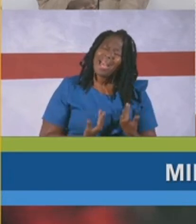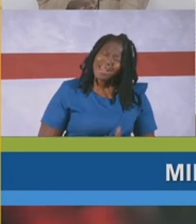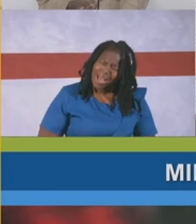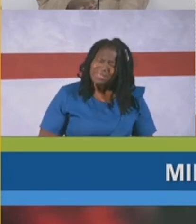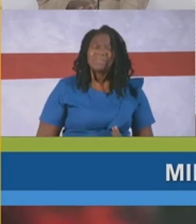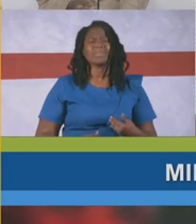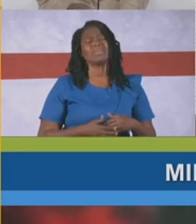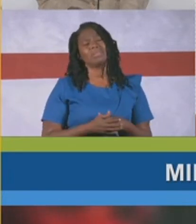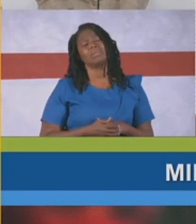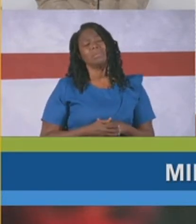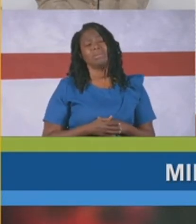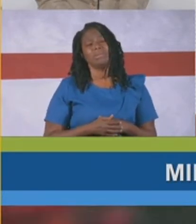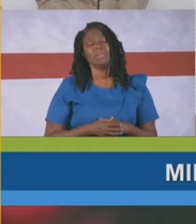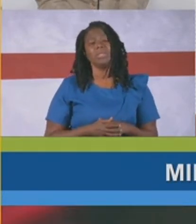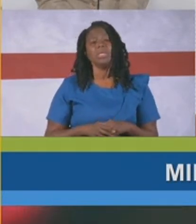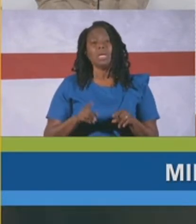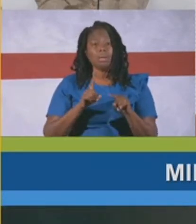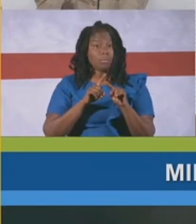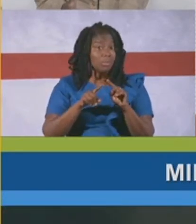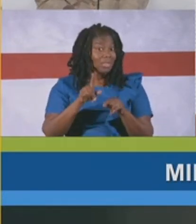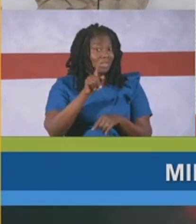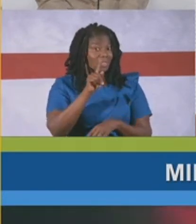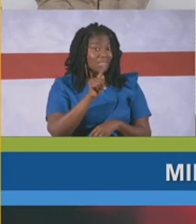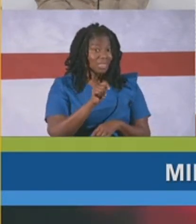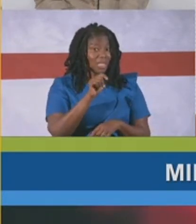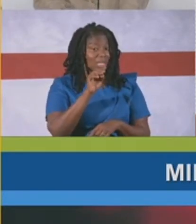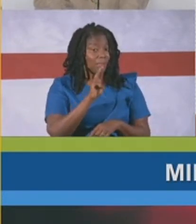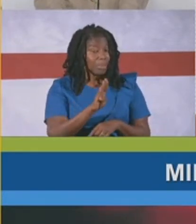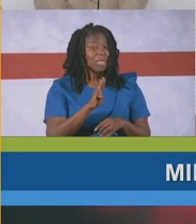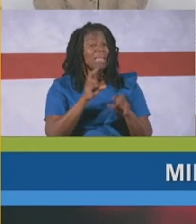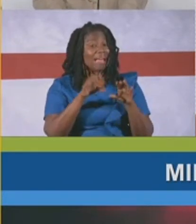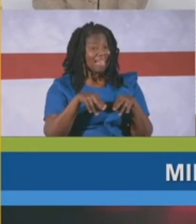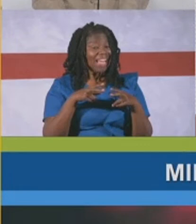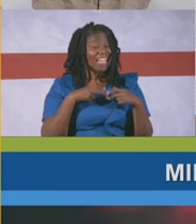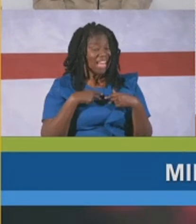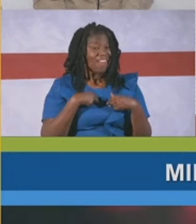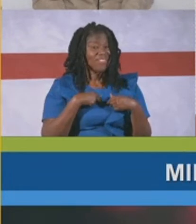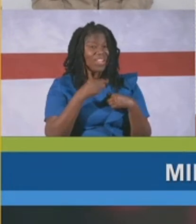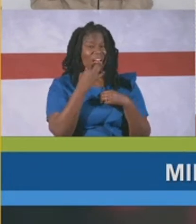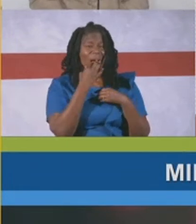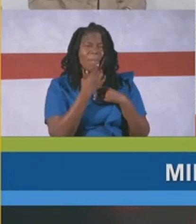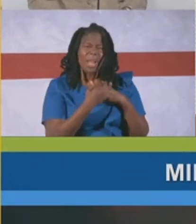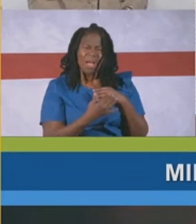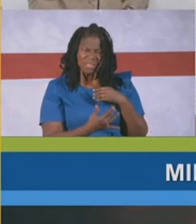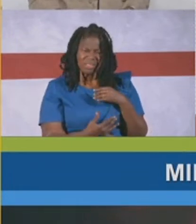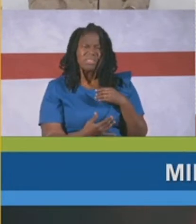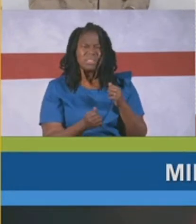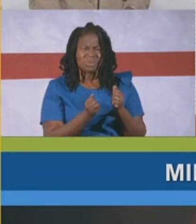be blood-stained. Cough with COVID can be productive, but often more dry.